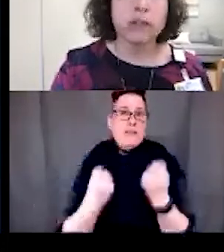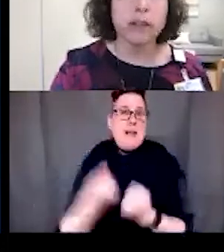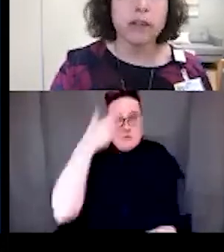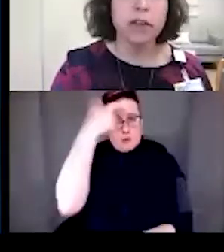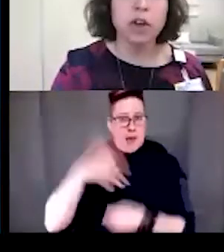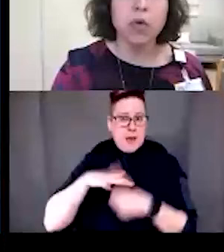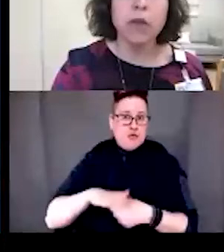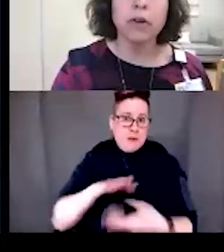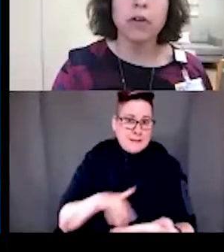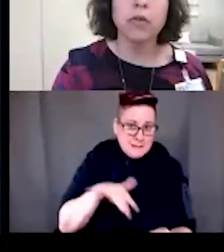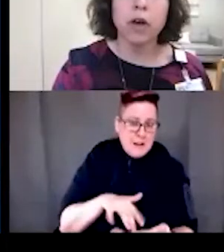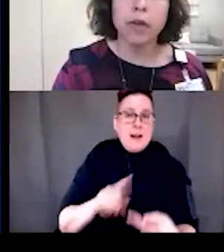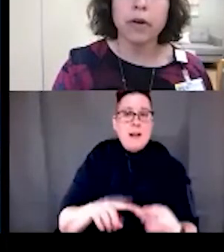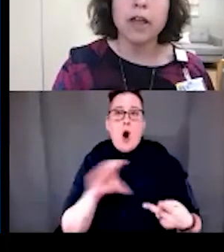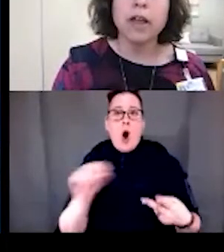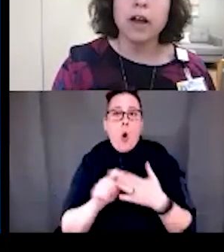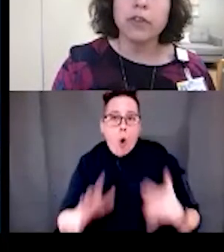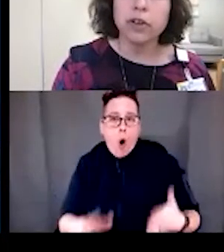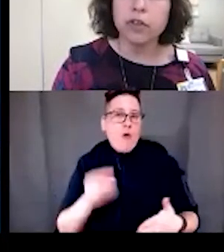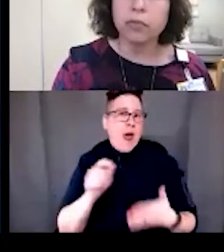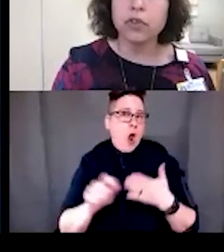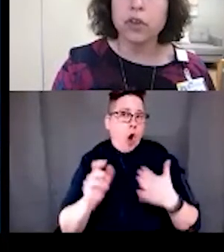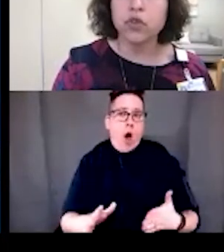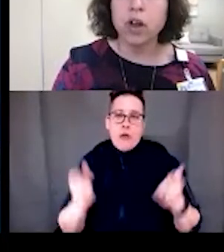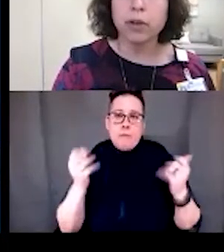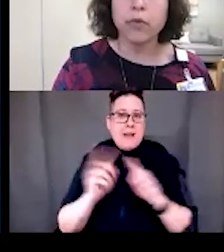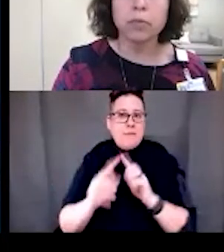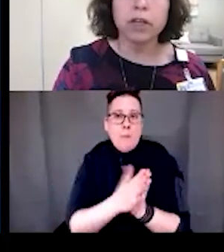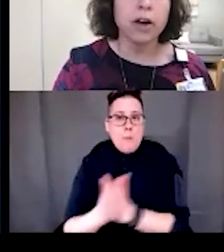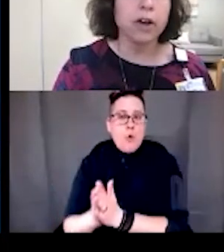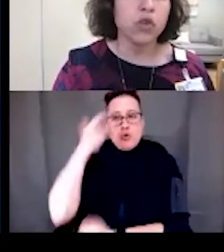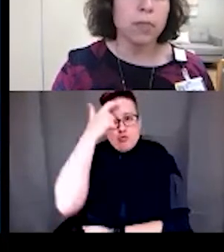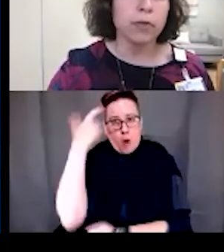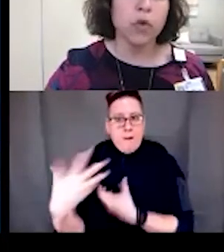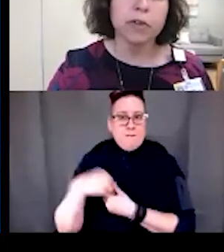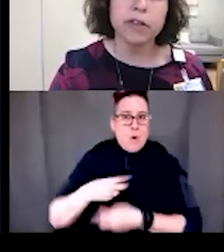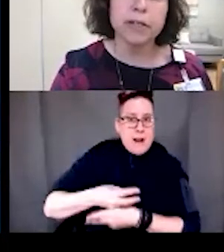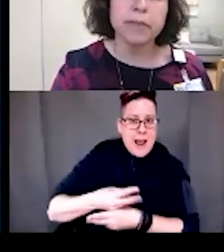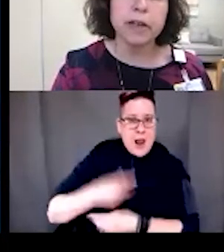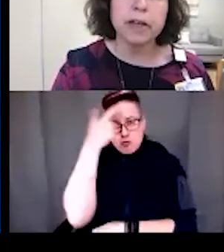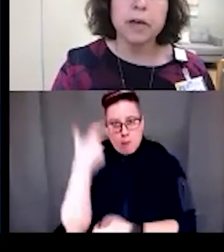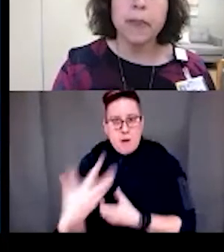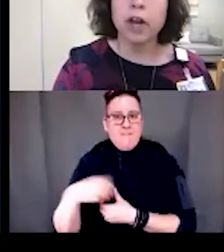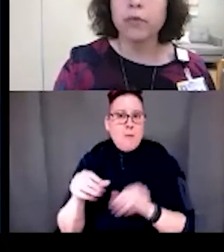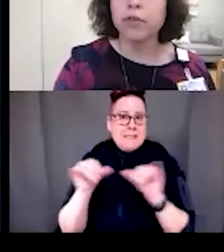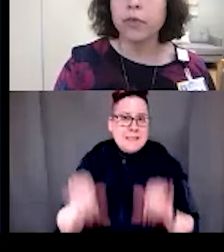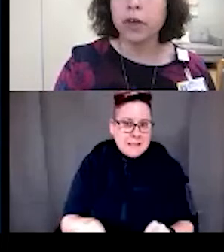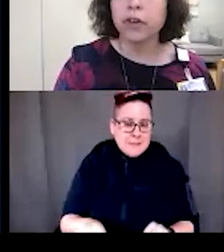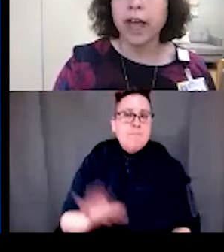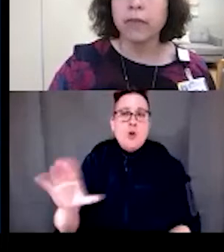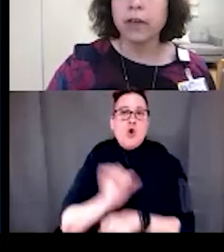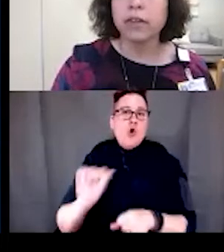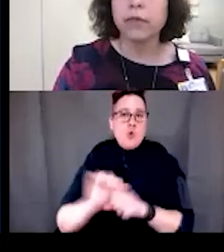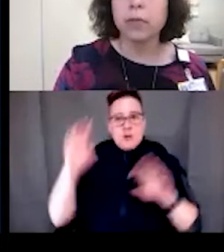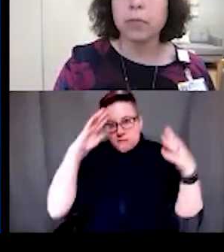Stress Studies and co-author or author of a series of books on trauma-informed care and trauma-informed systems. Her efforts focus